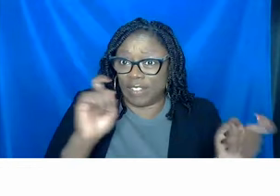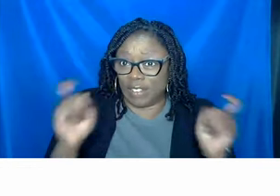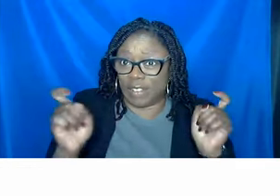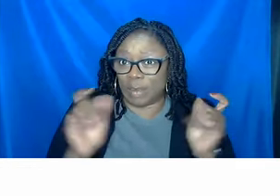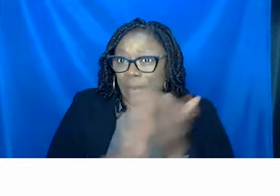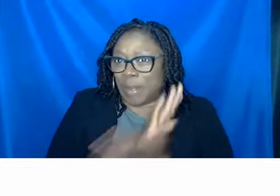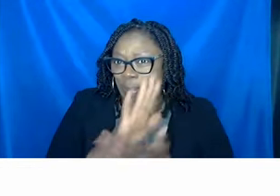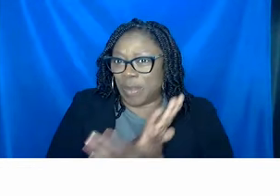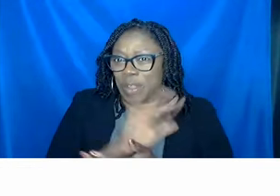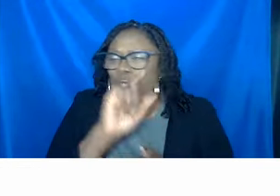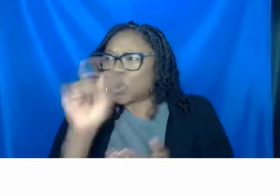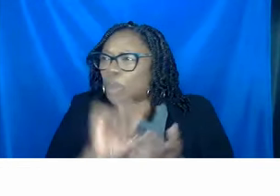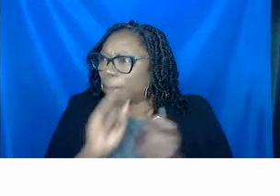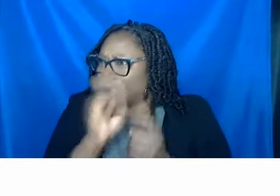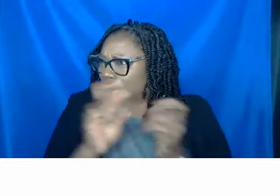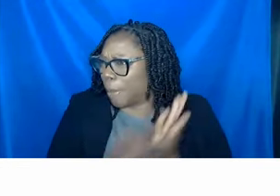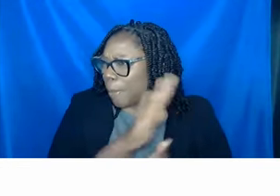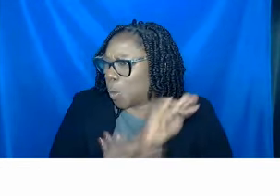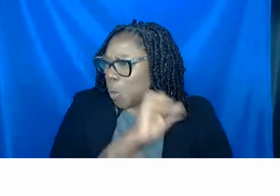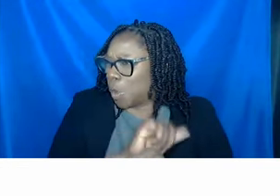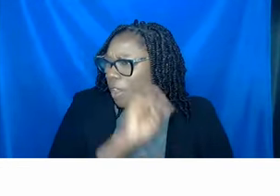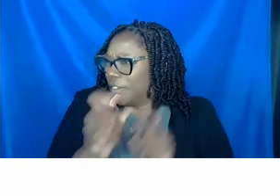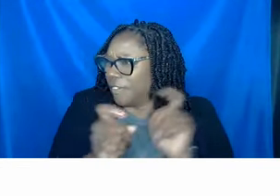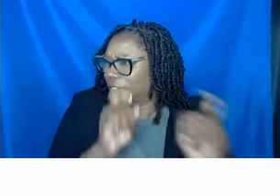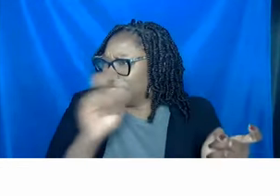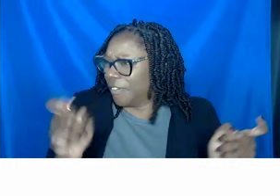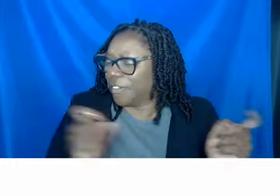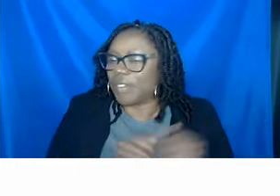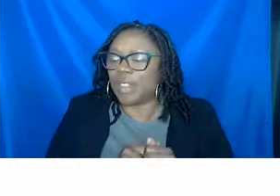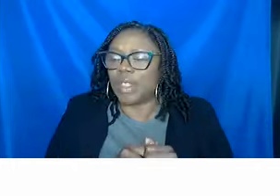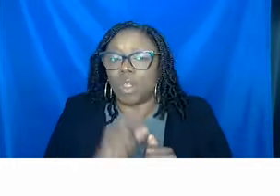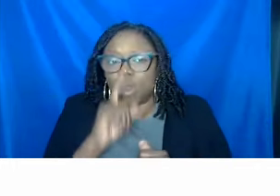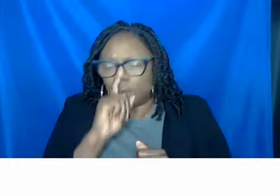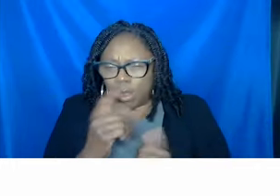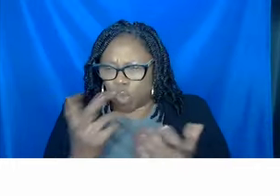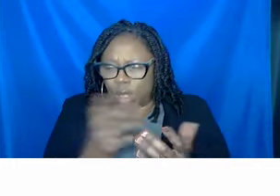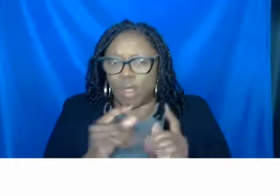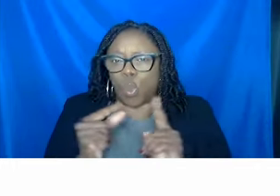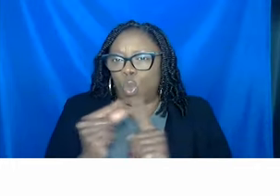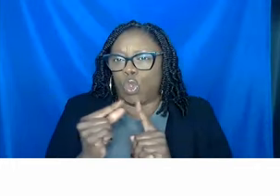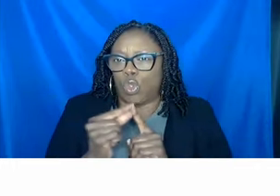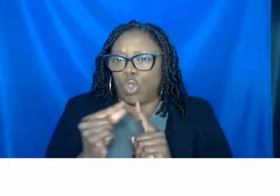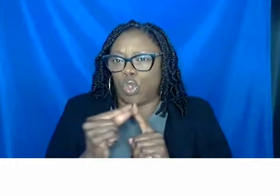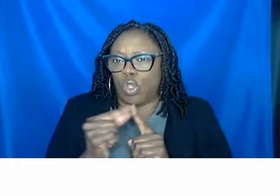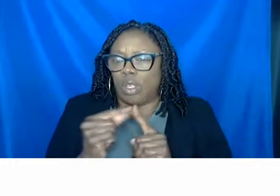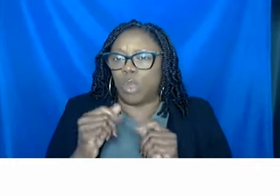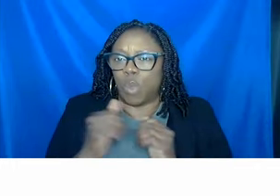Zoomers, is just these words here, right? Just have these words. And I just left a little space